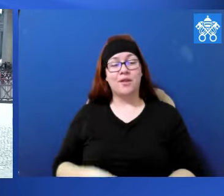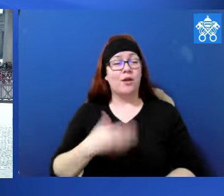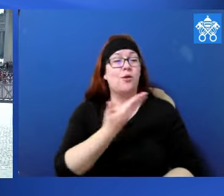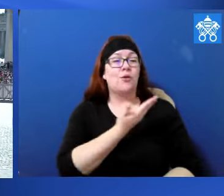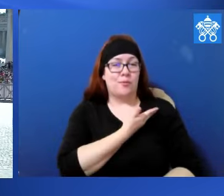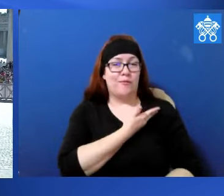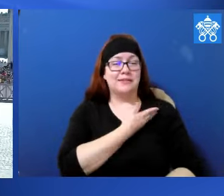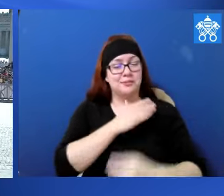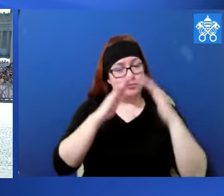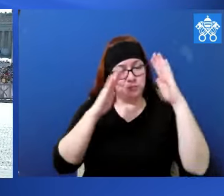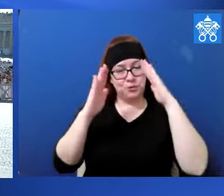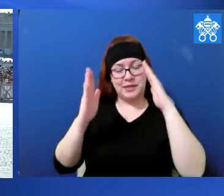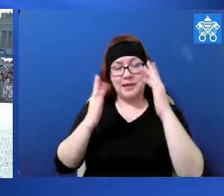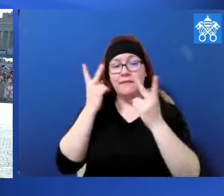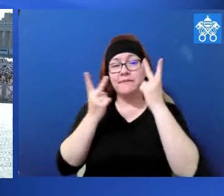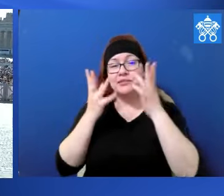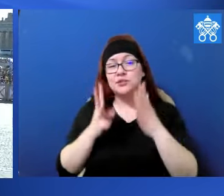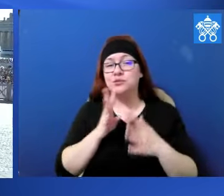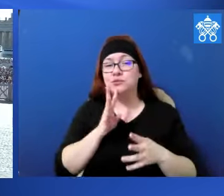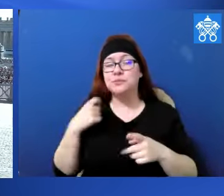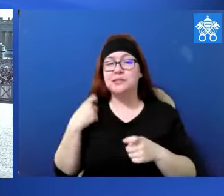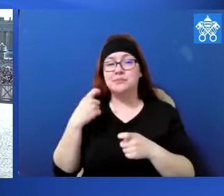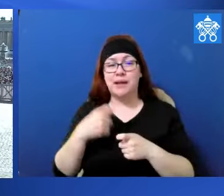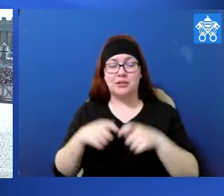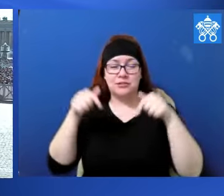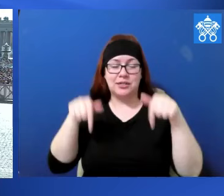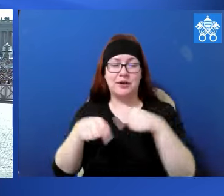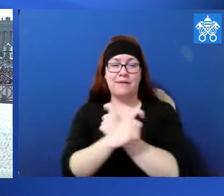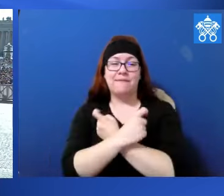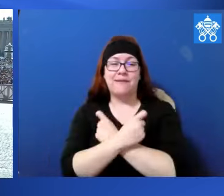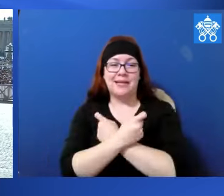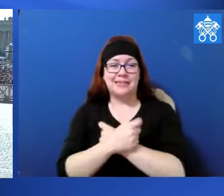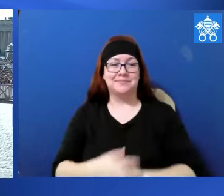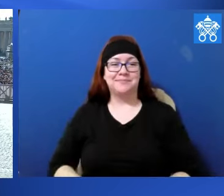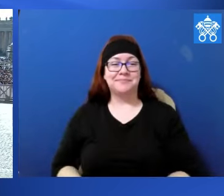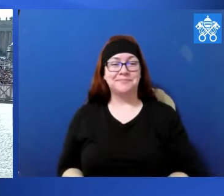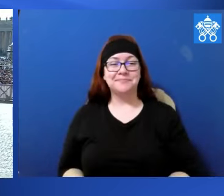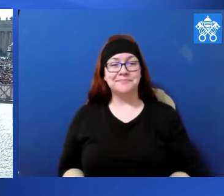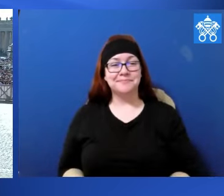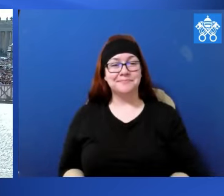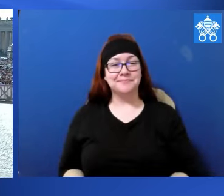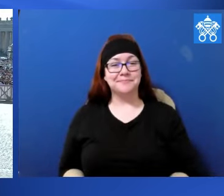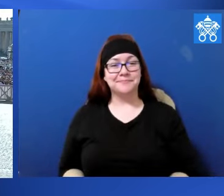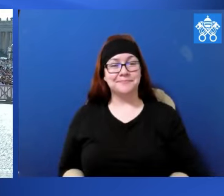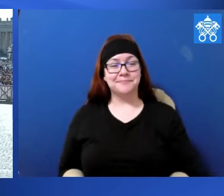Pope Francis greeting the Spanish-speaking pilgrims here in St. Peter's Square.